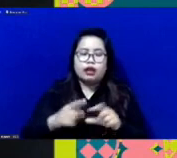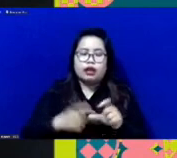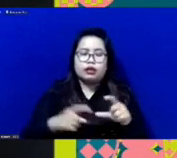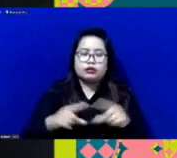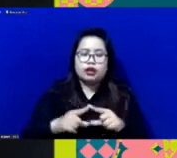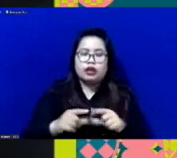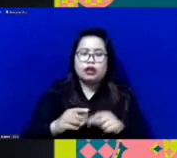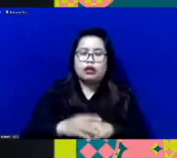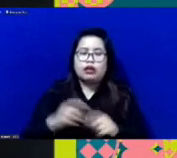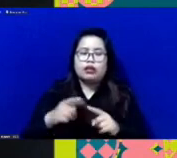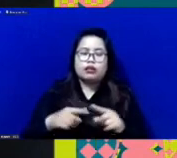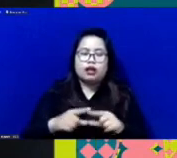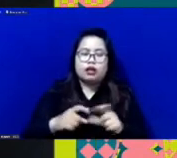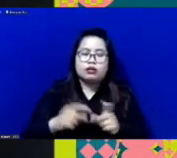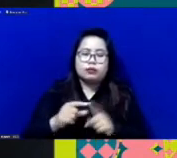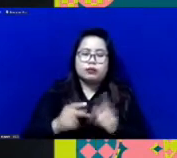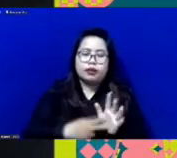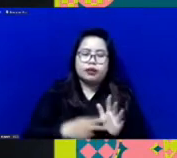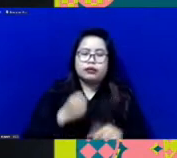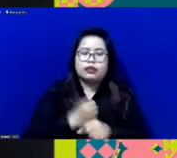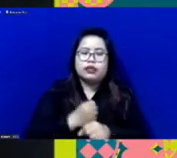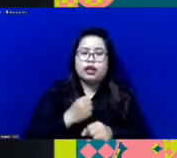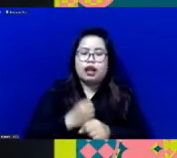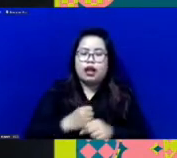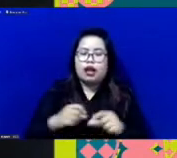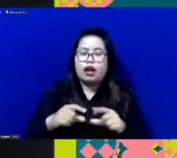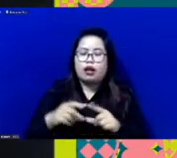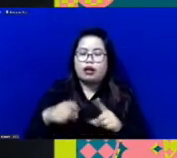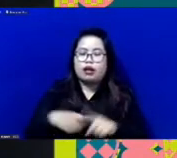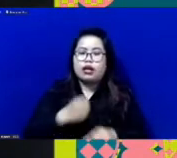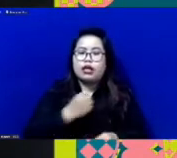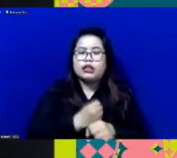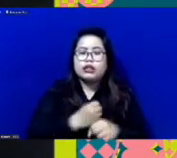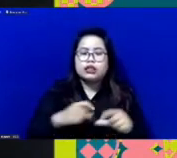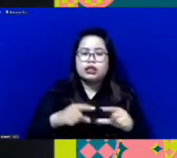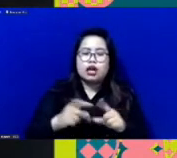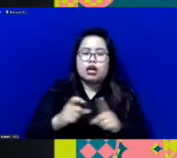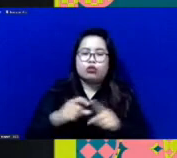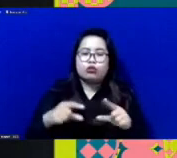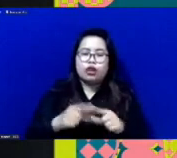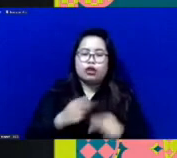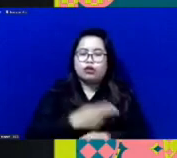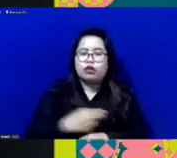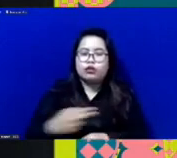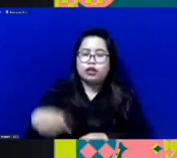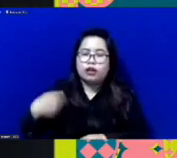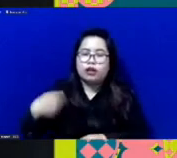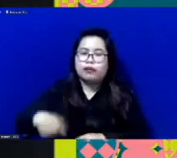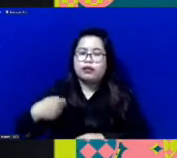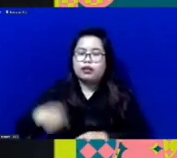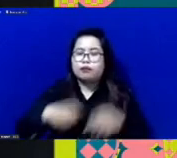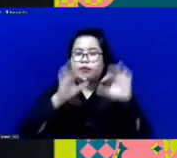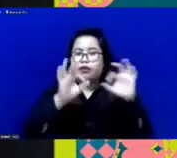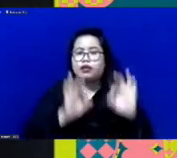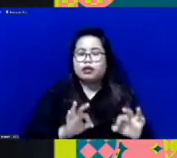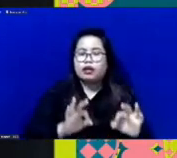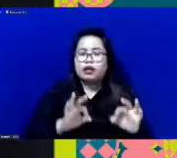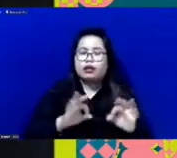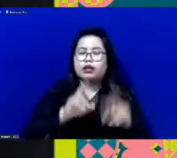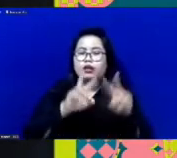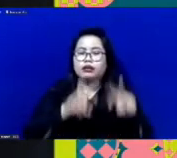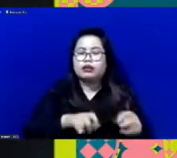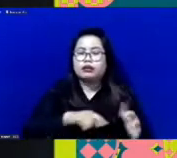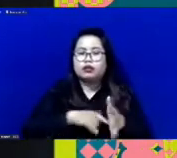Art, Garuda Indonesia, Kementerian Pendidikan, Riset dan Kebudayaan dan Teknologi, Alam Sutra Realty, Kereta